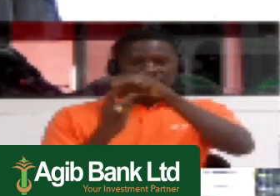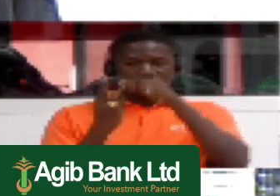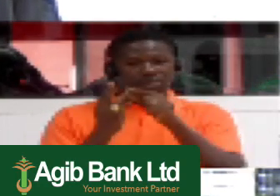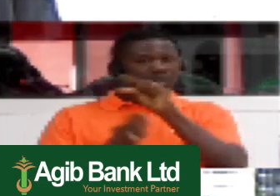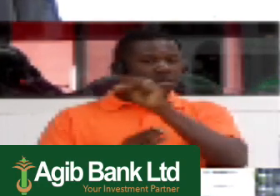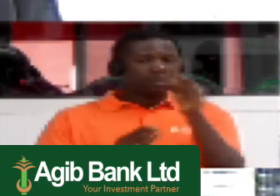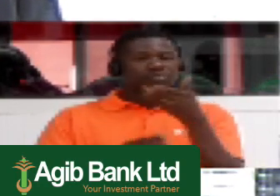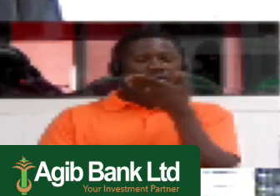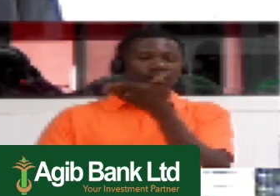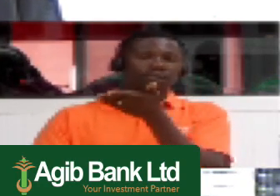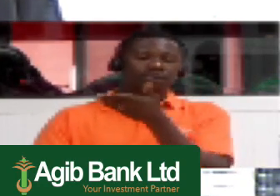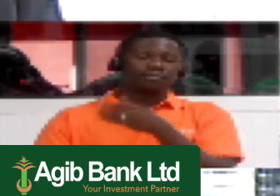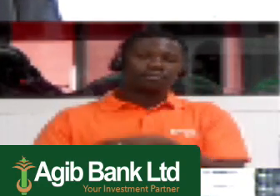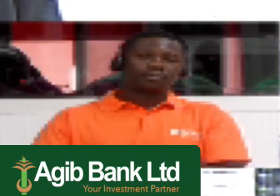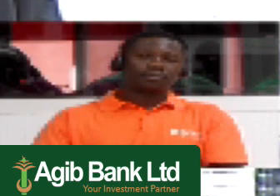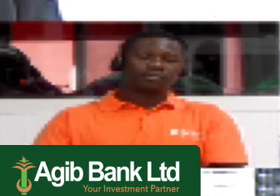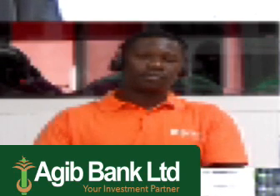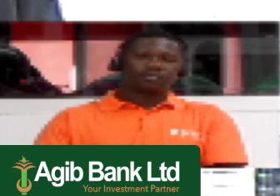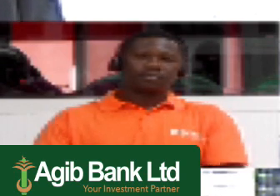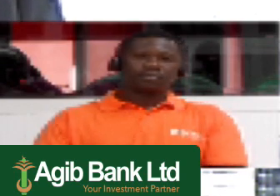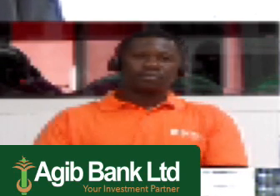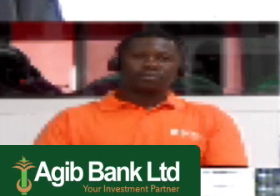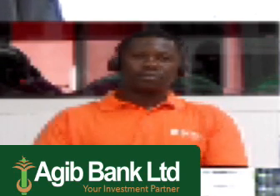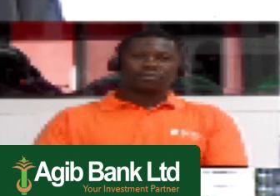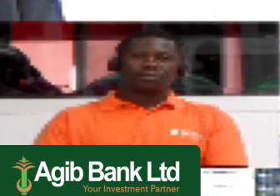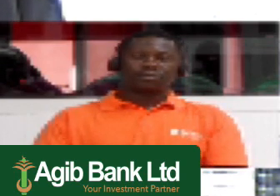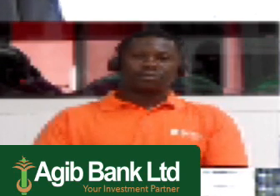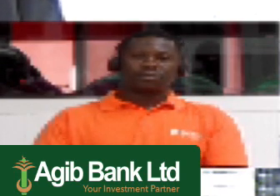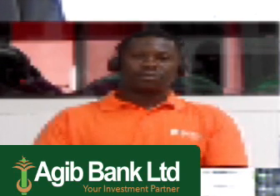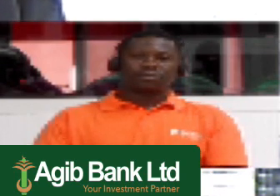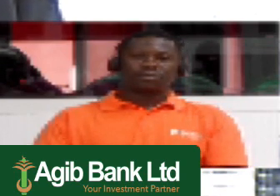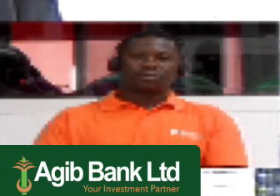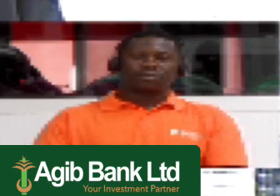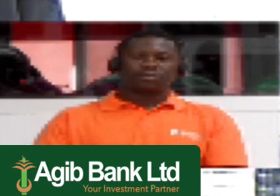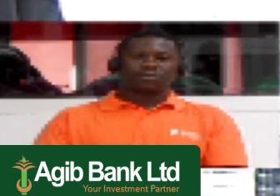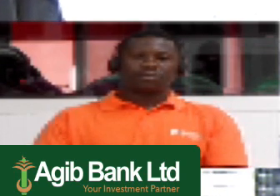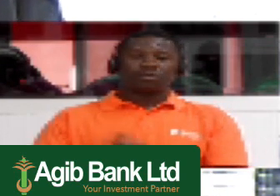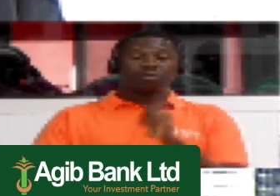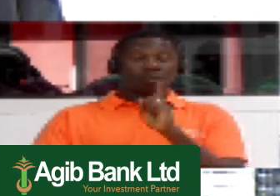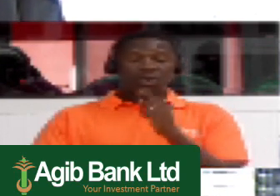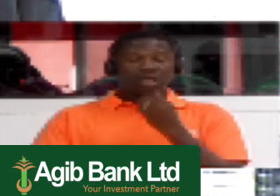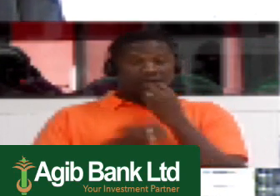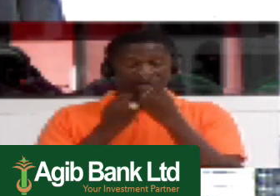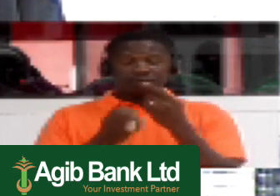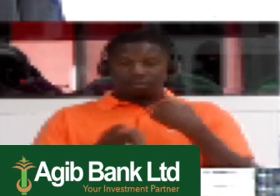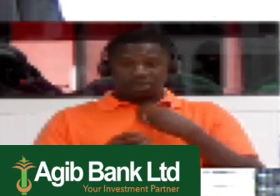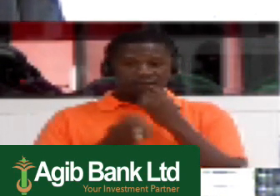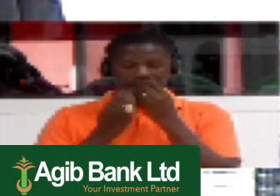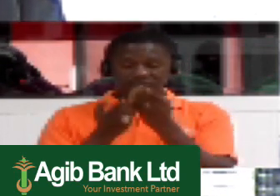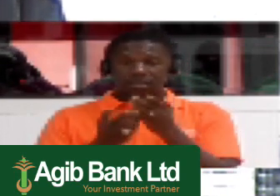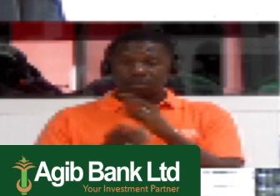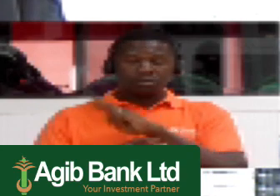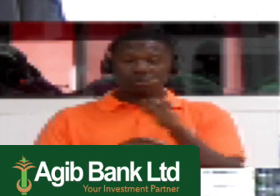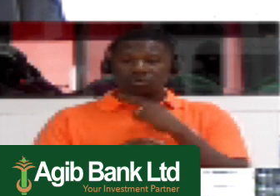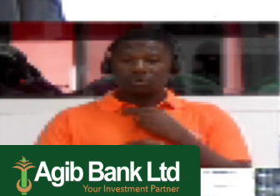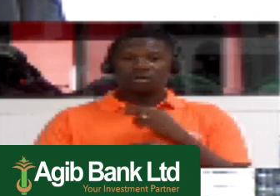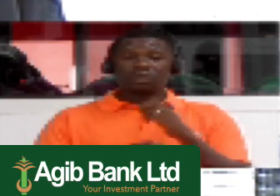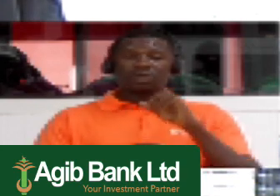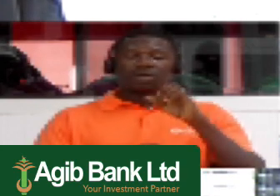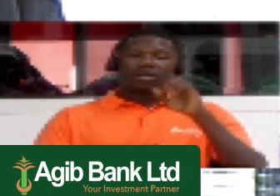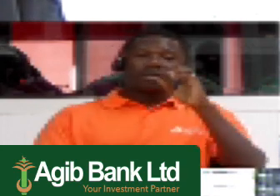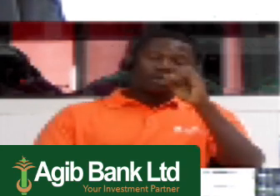there. Are ninko manke saikati wala manke jungla di? But if I say that I am not a saiker or